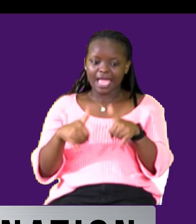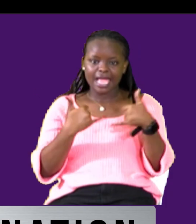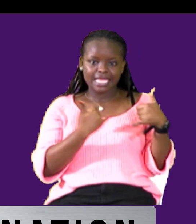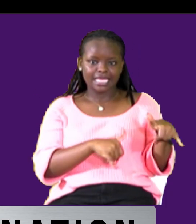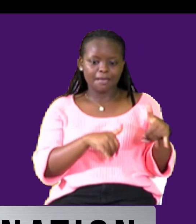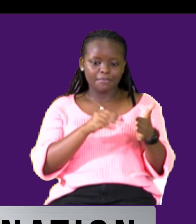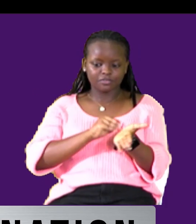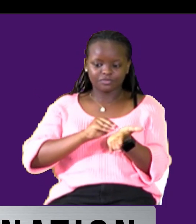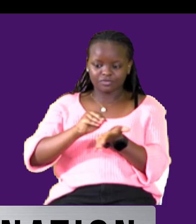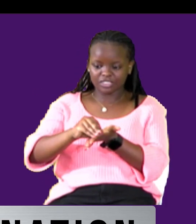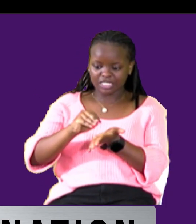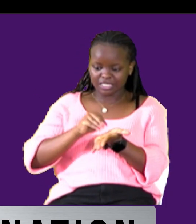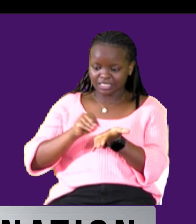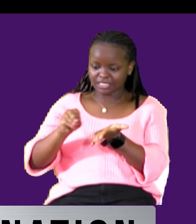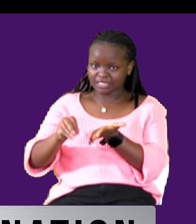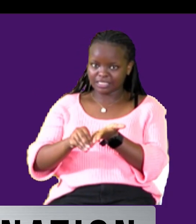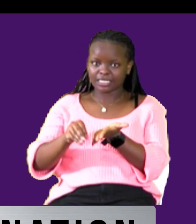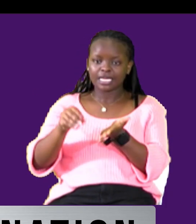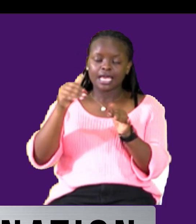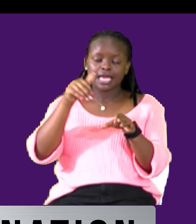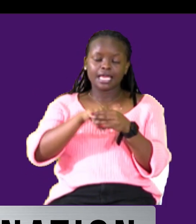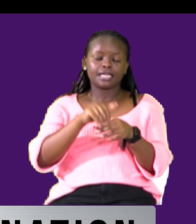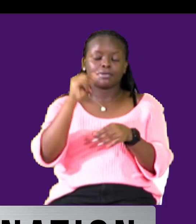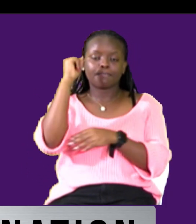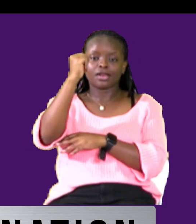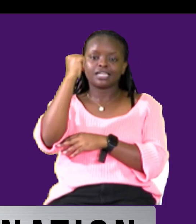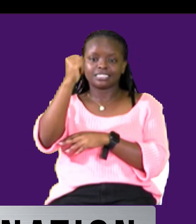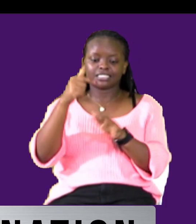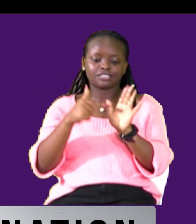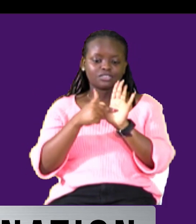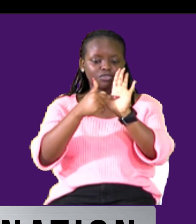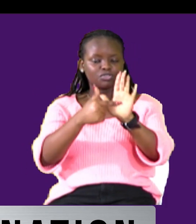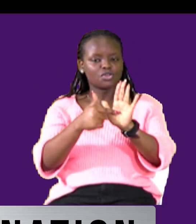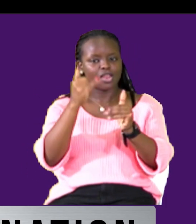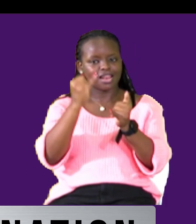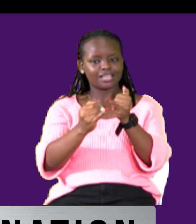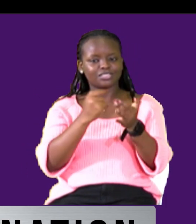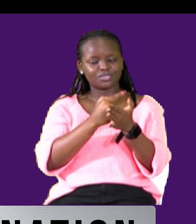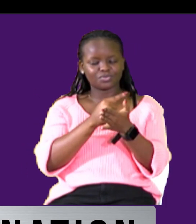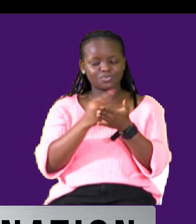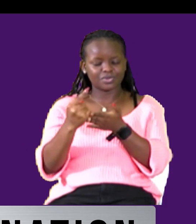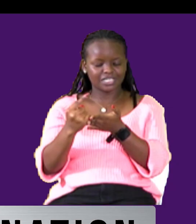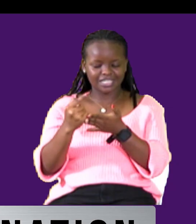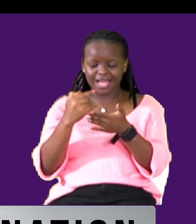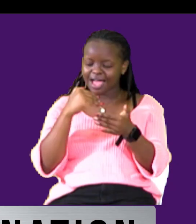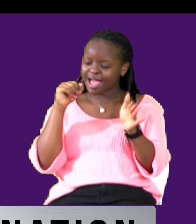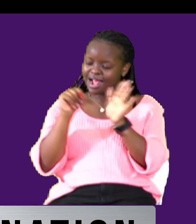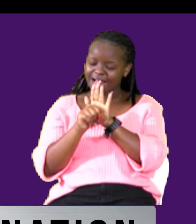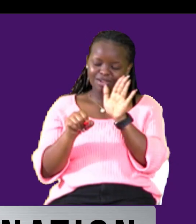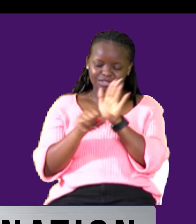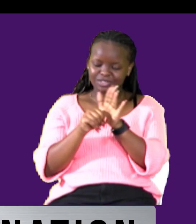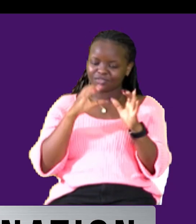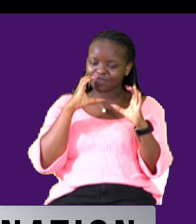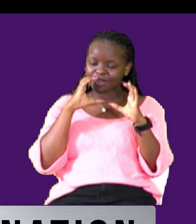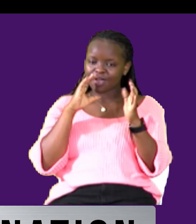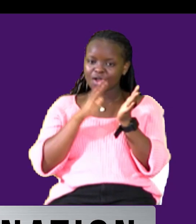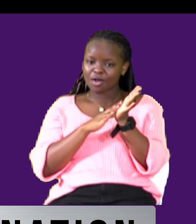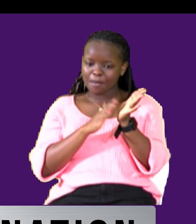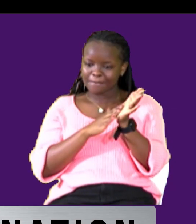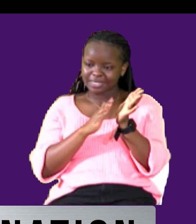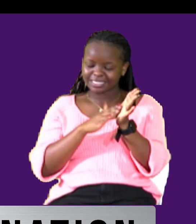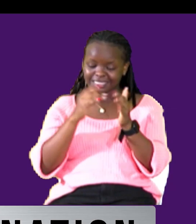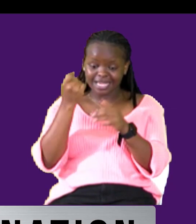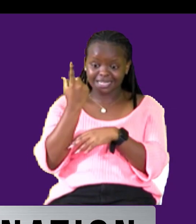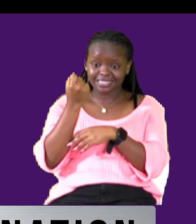in politics. Utaona hiyo show last week. A lot of comments. Thank you for your comments. Understanding shy iko pale. All